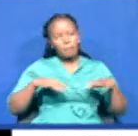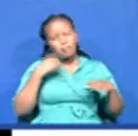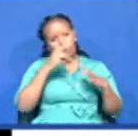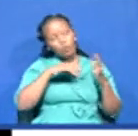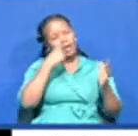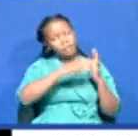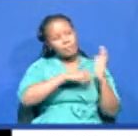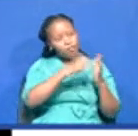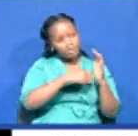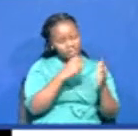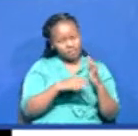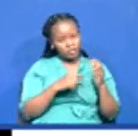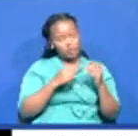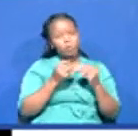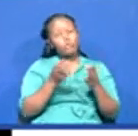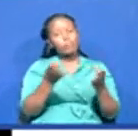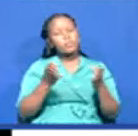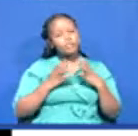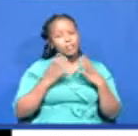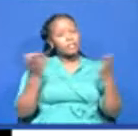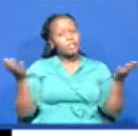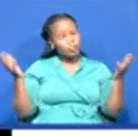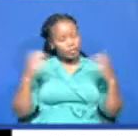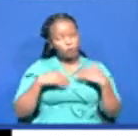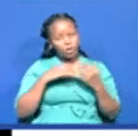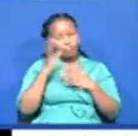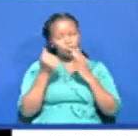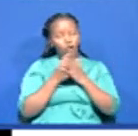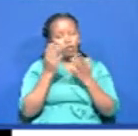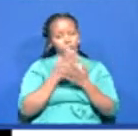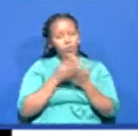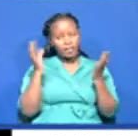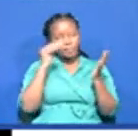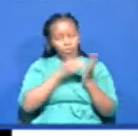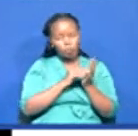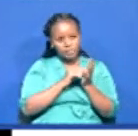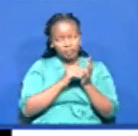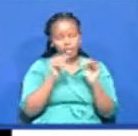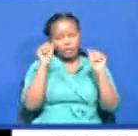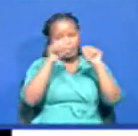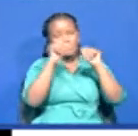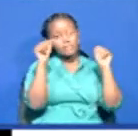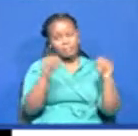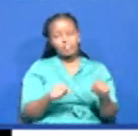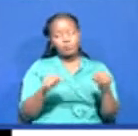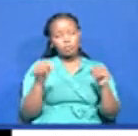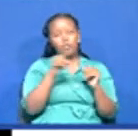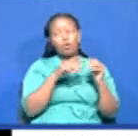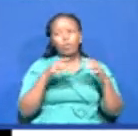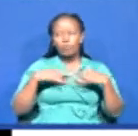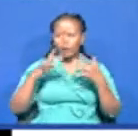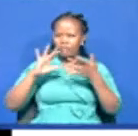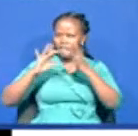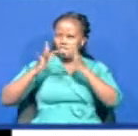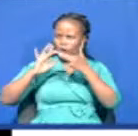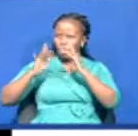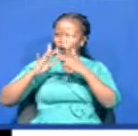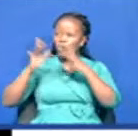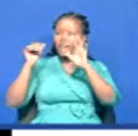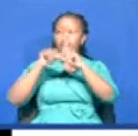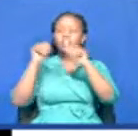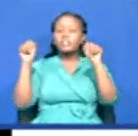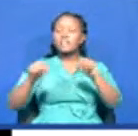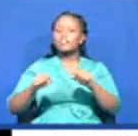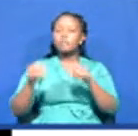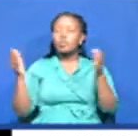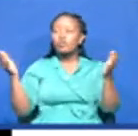to record the intellectual property rights of these products into our system. So it's going to be an online kind of system where information about the